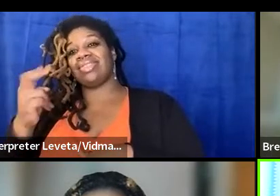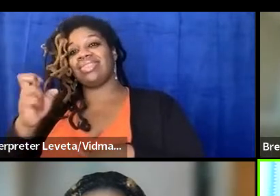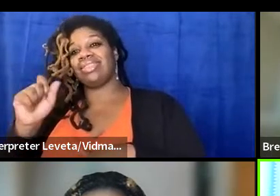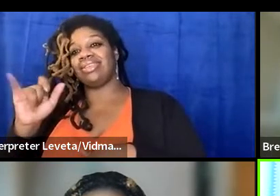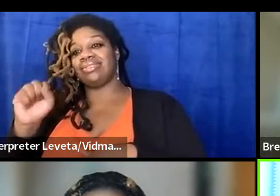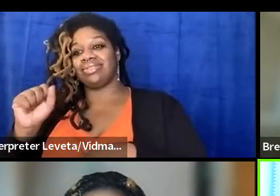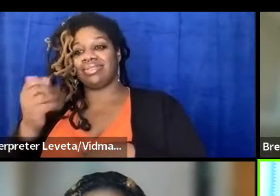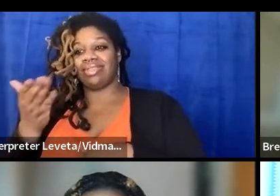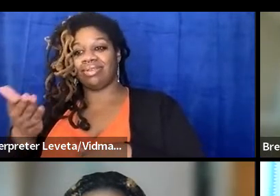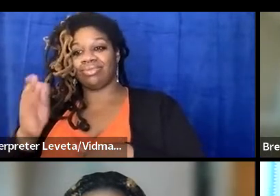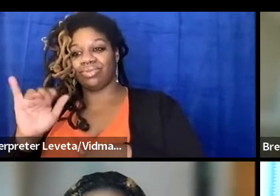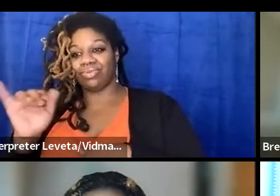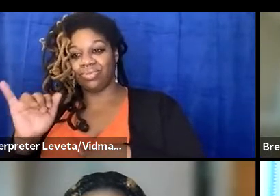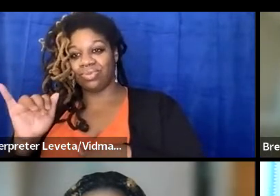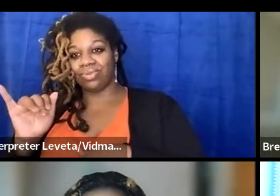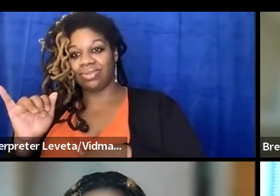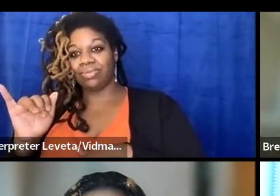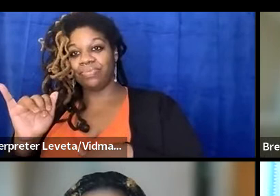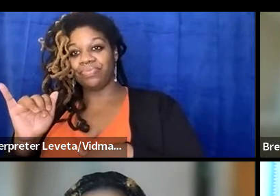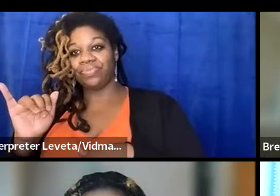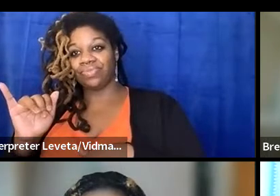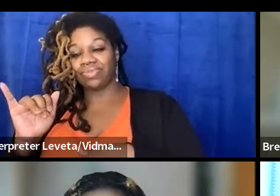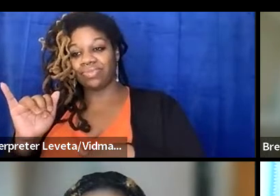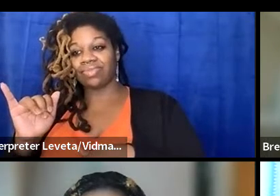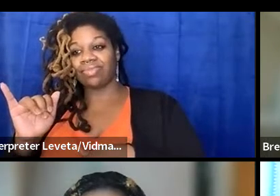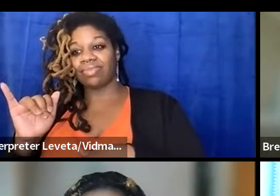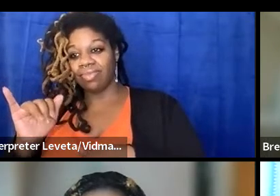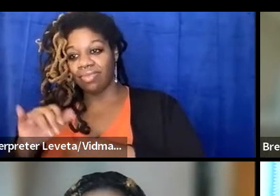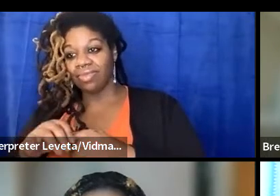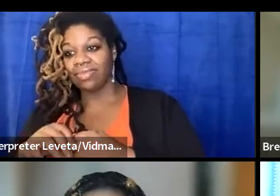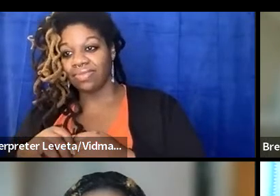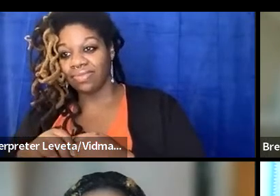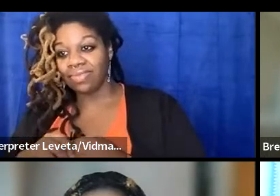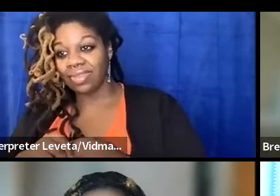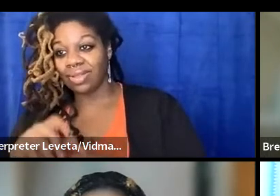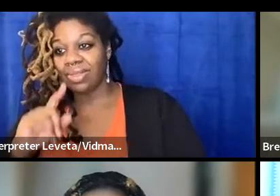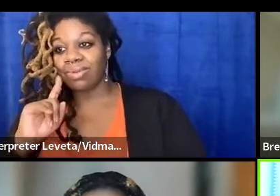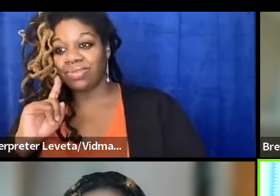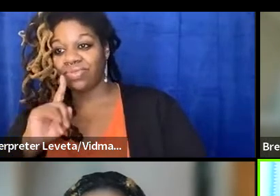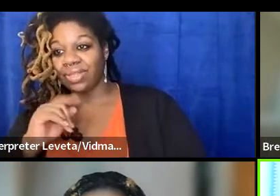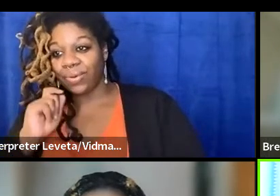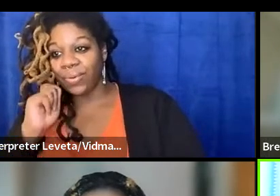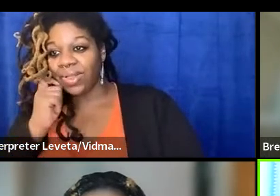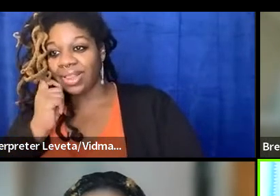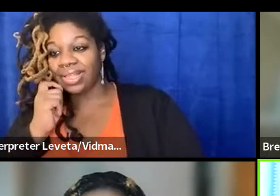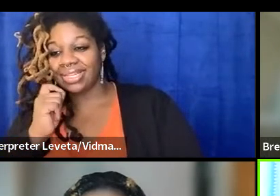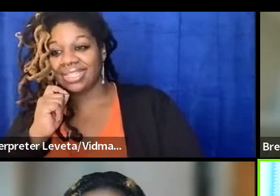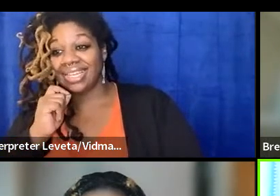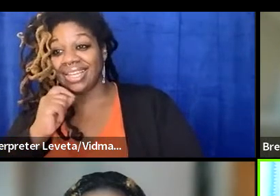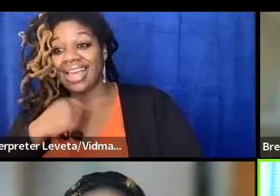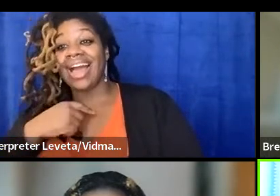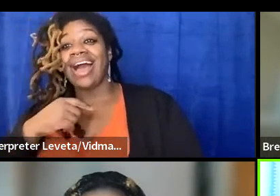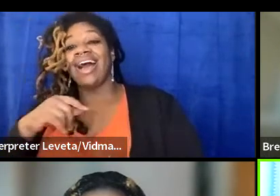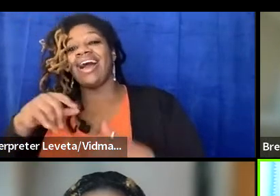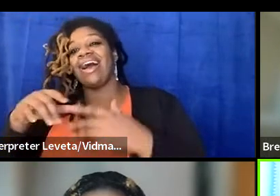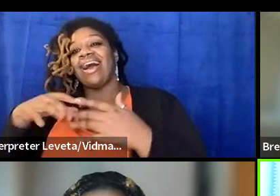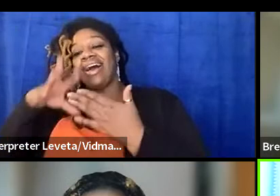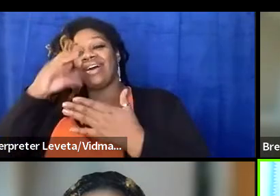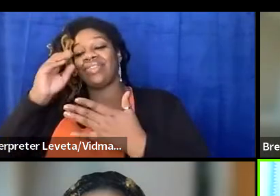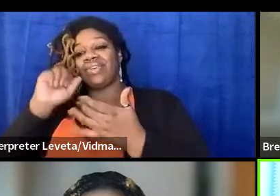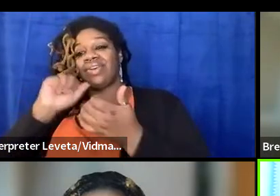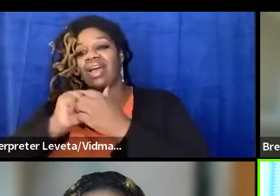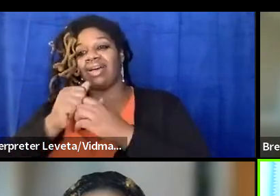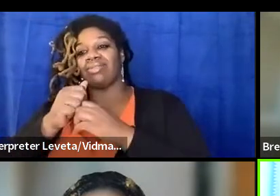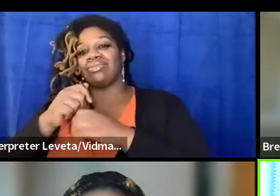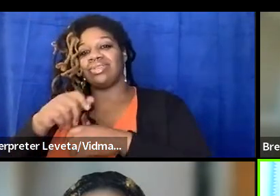teacher to introduce that was like really cool. And then I learned to scuba dive, and that was it. After